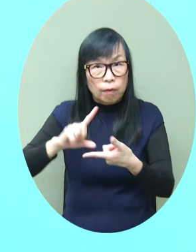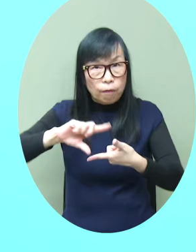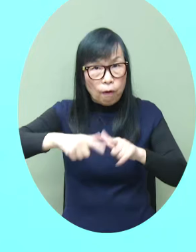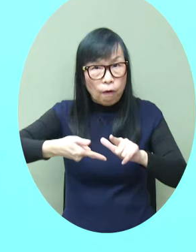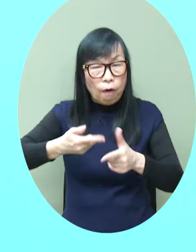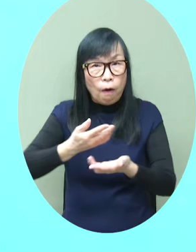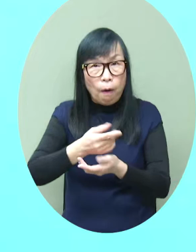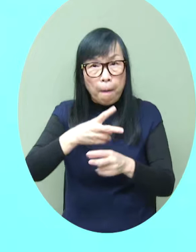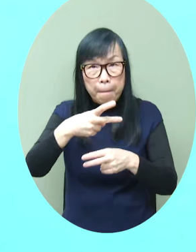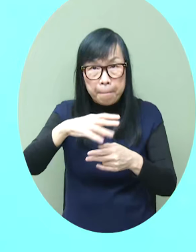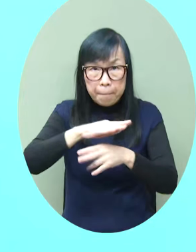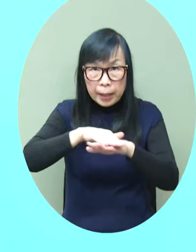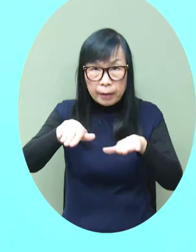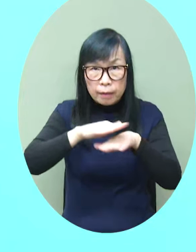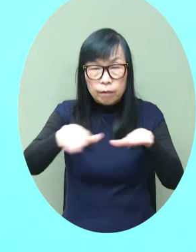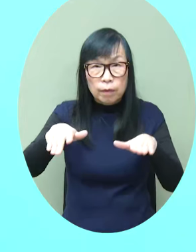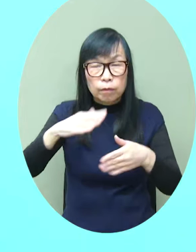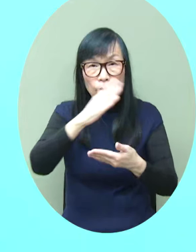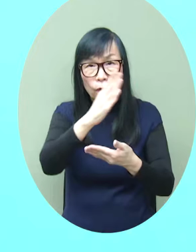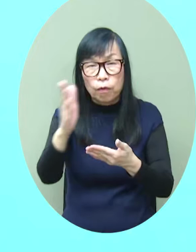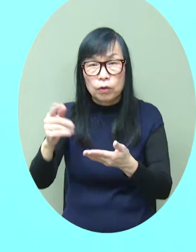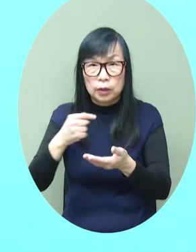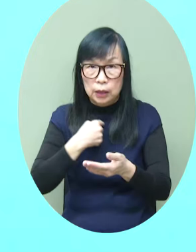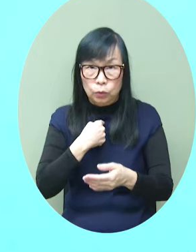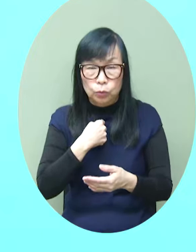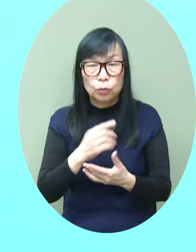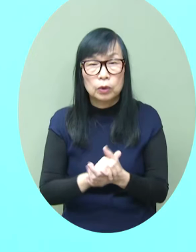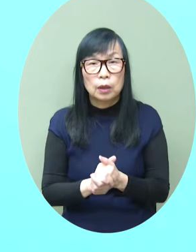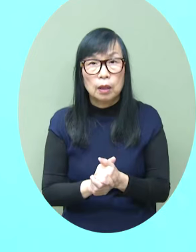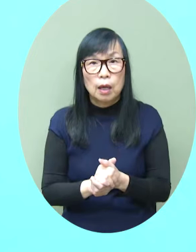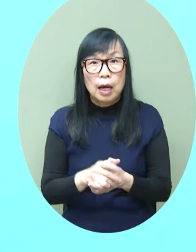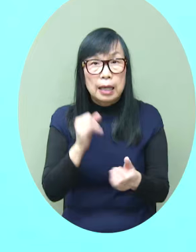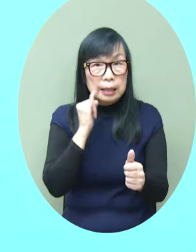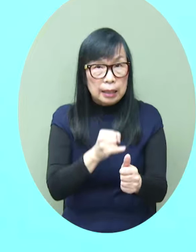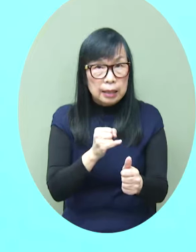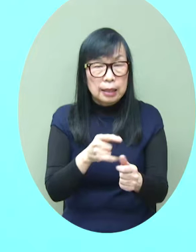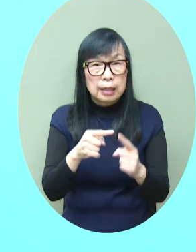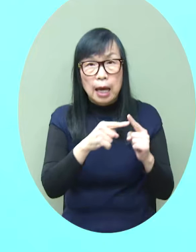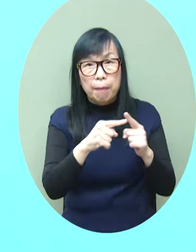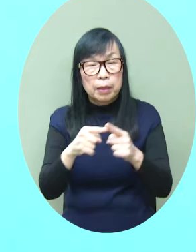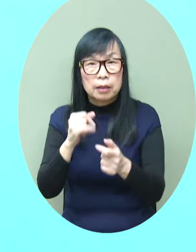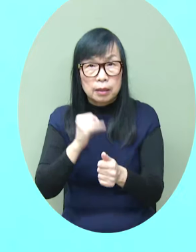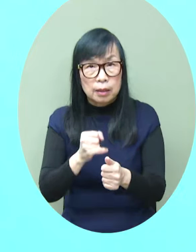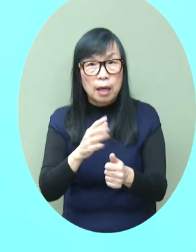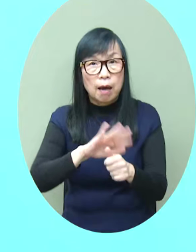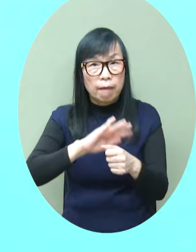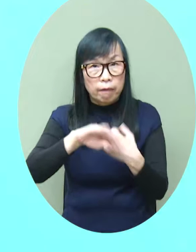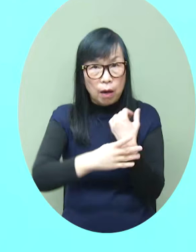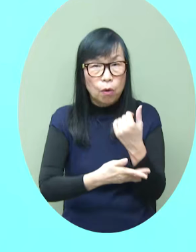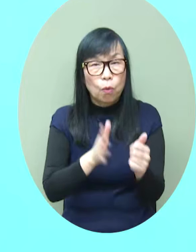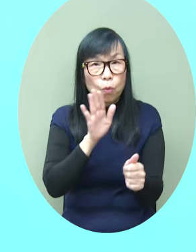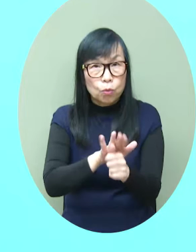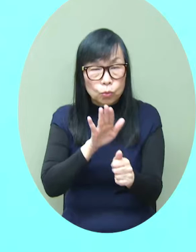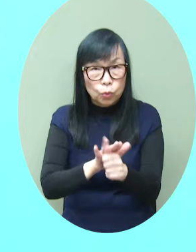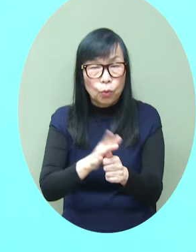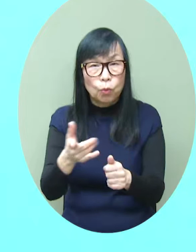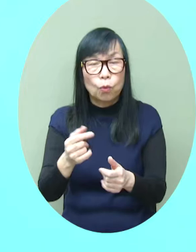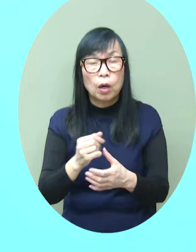legal aid or civil legal aid, as well as legal aid in respect of judicial review cases. So as set in